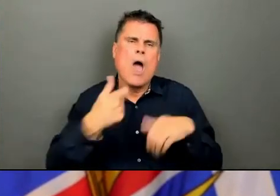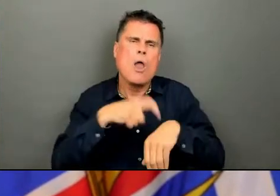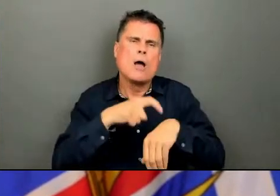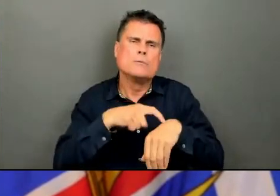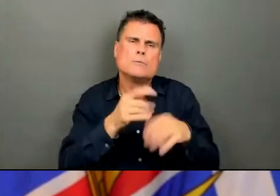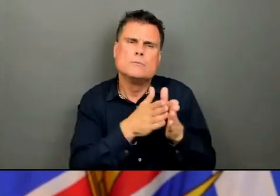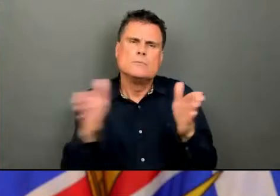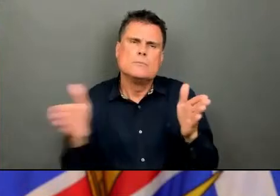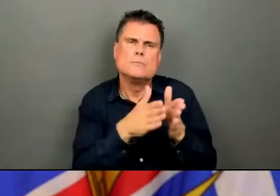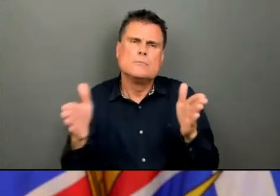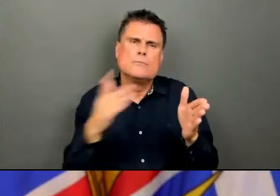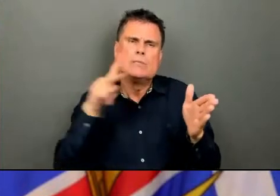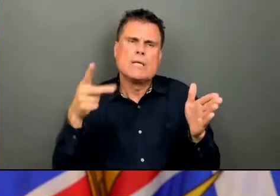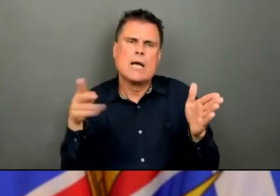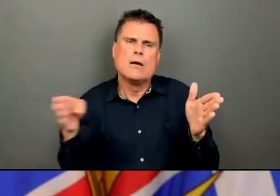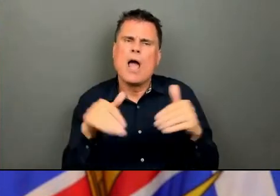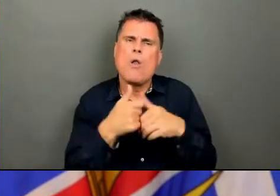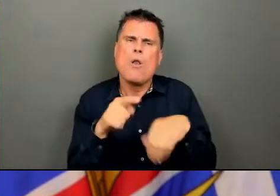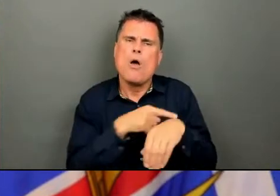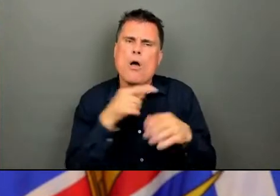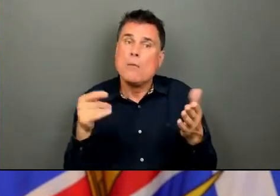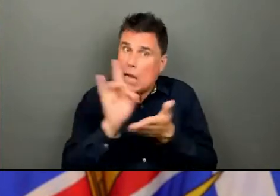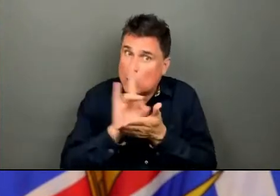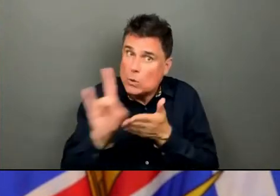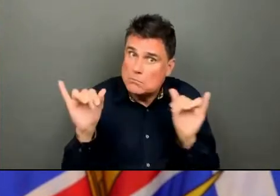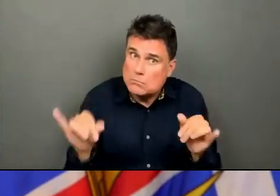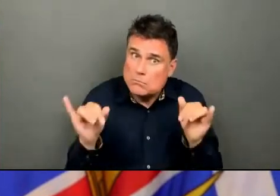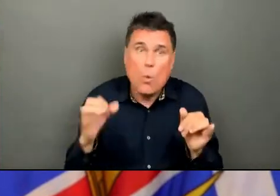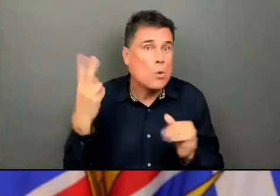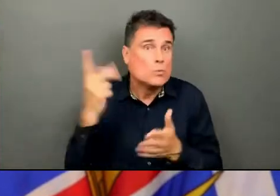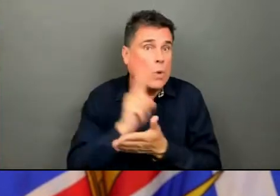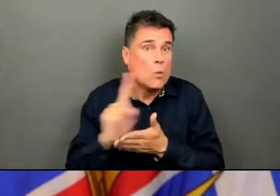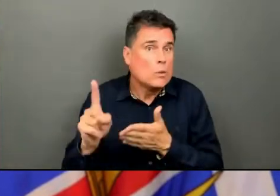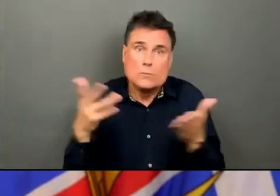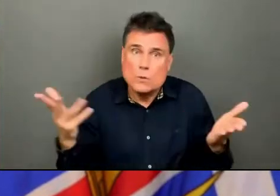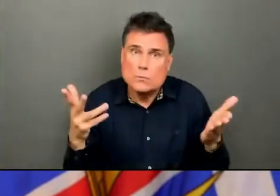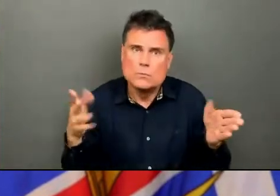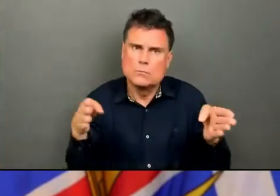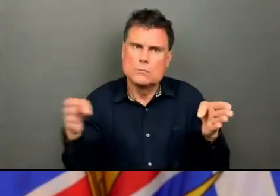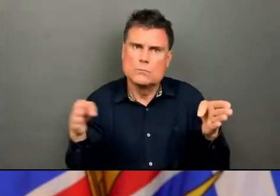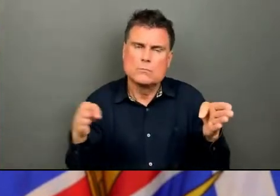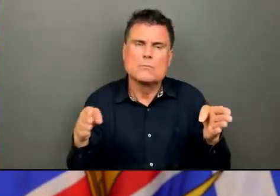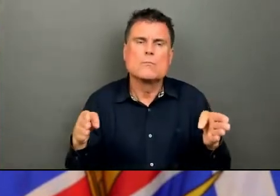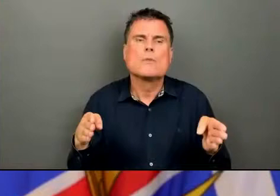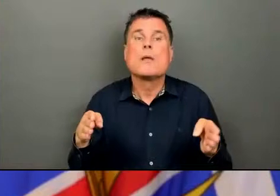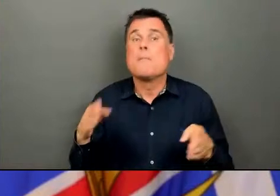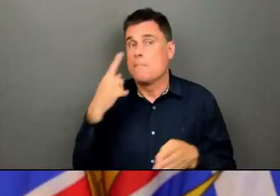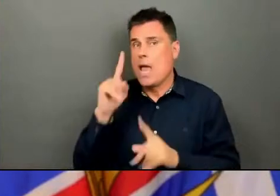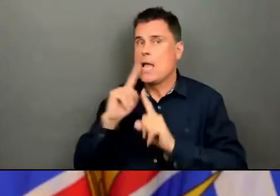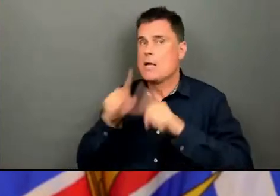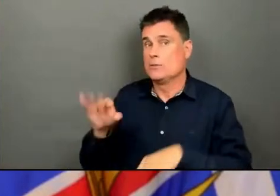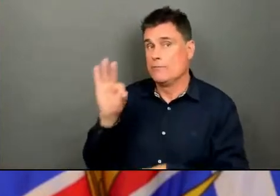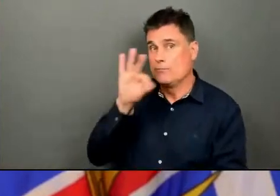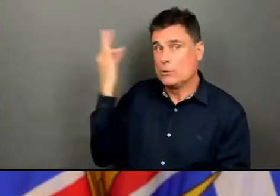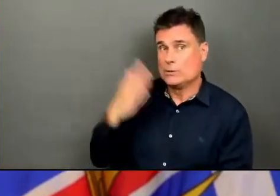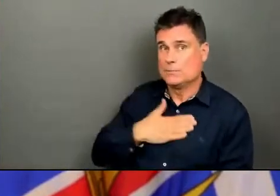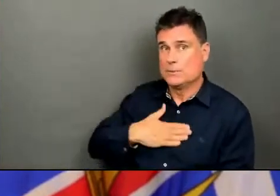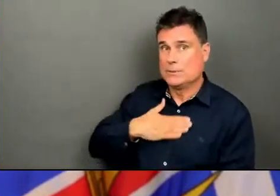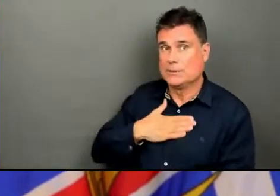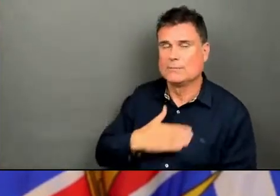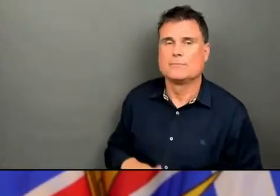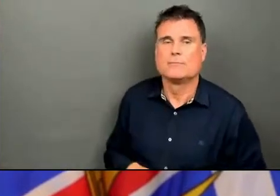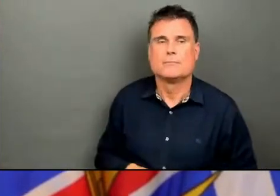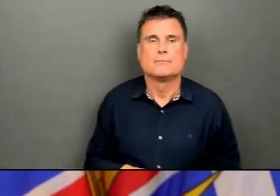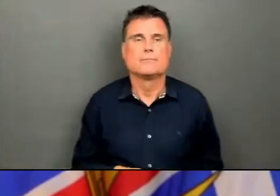valuable. So can you define longer? Is that 8 weeks or 12 weeks? And can we also get that answer in French as well, please? Oh, I wish I could. I wish